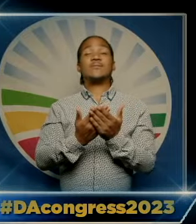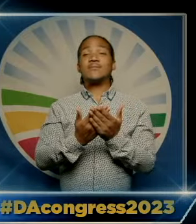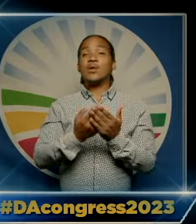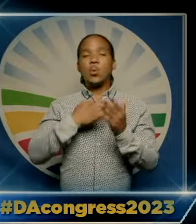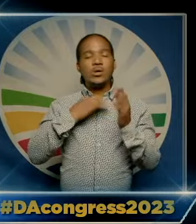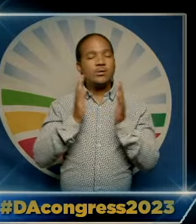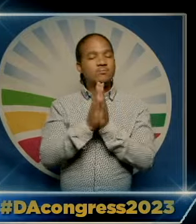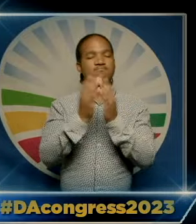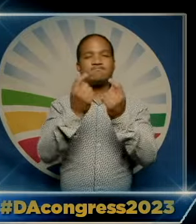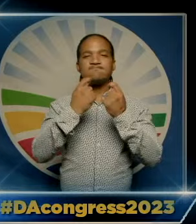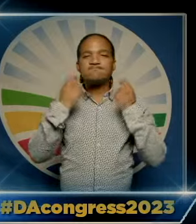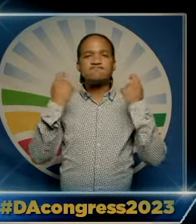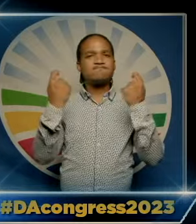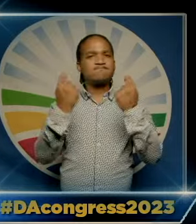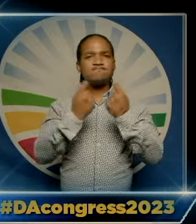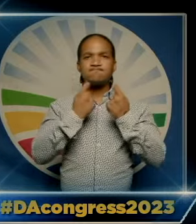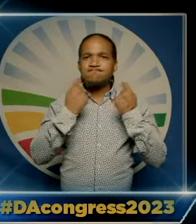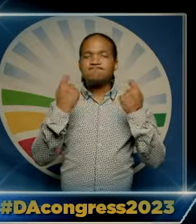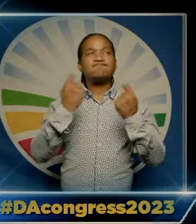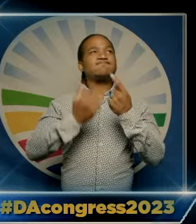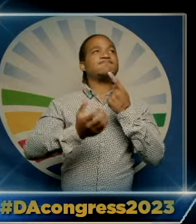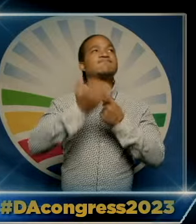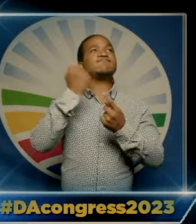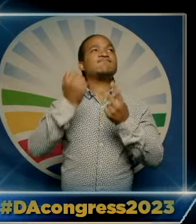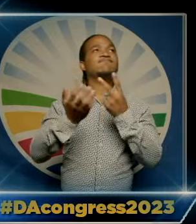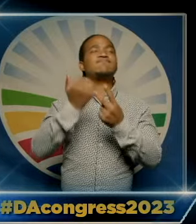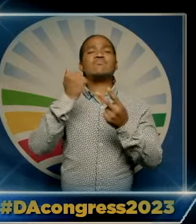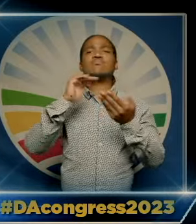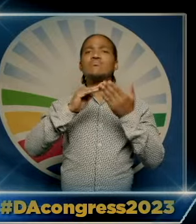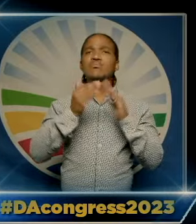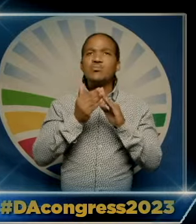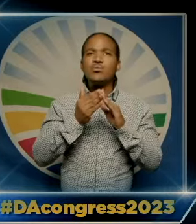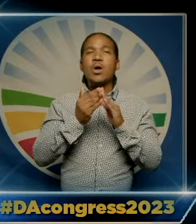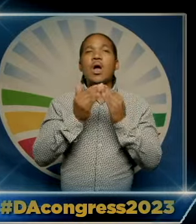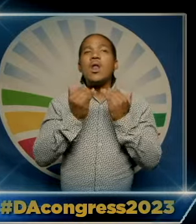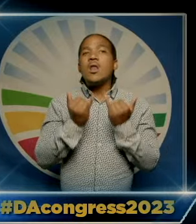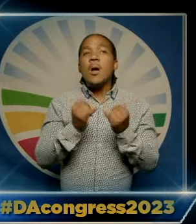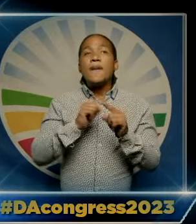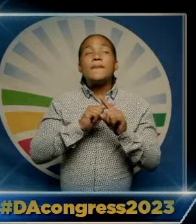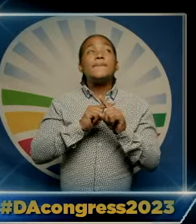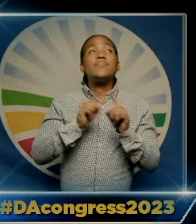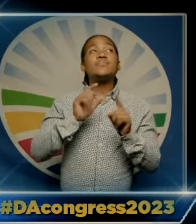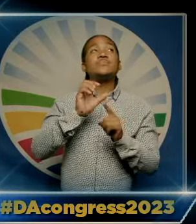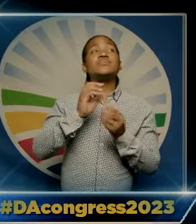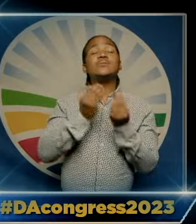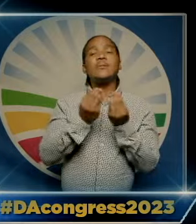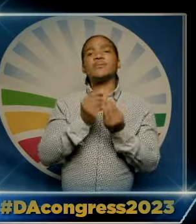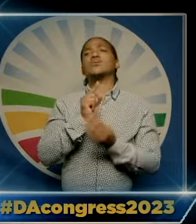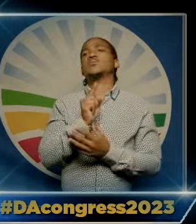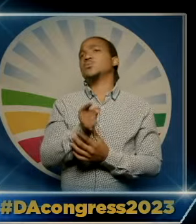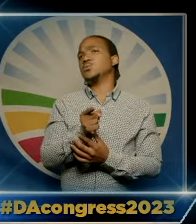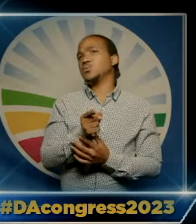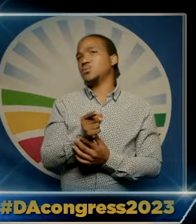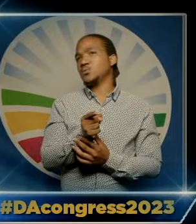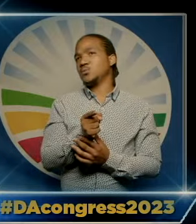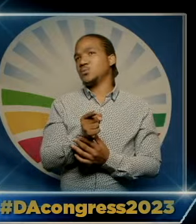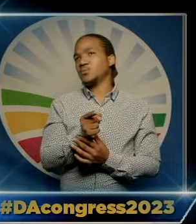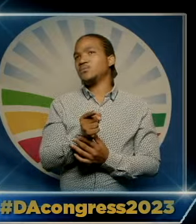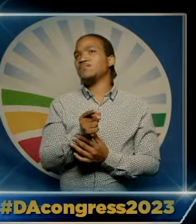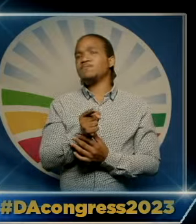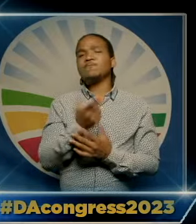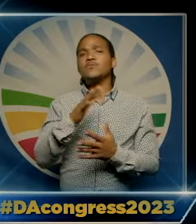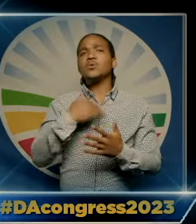celebrated. Change and unity was no longer a dream, but something achieved. We embraced